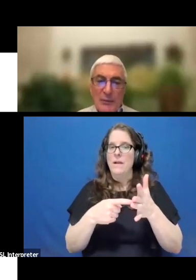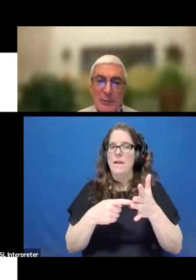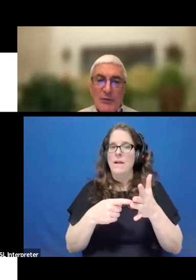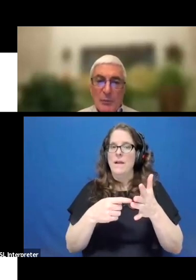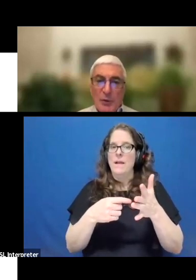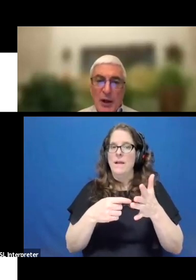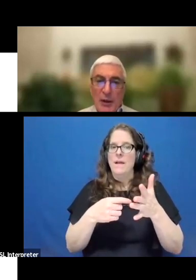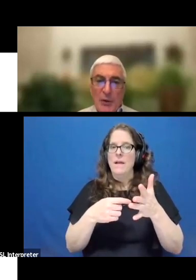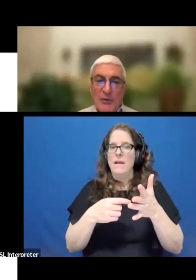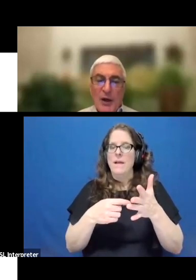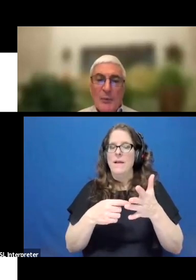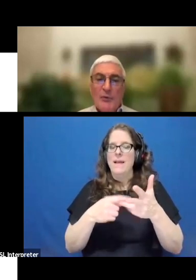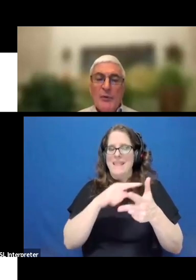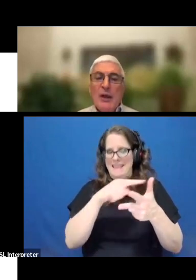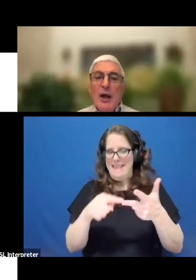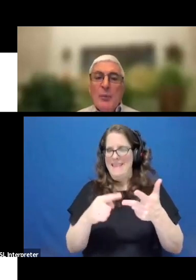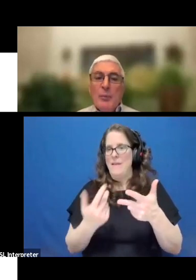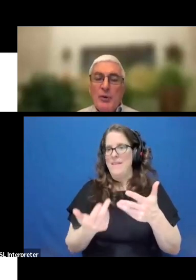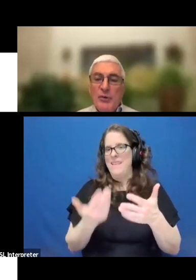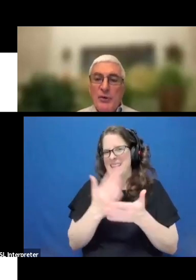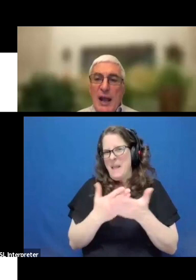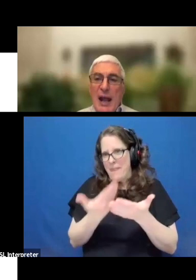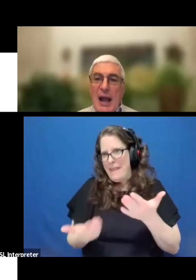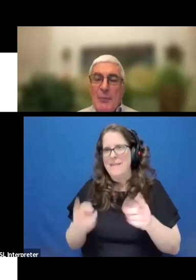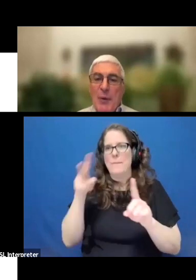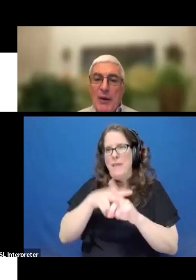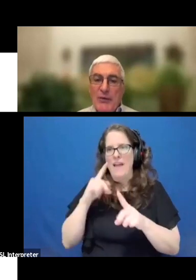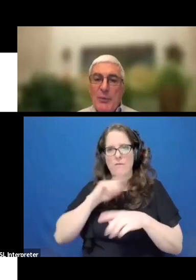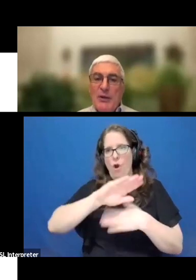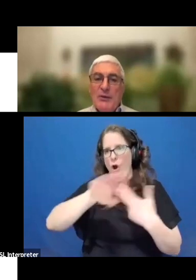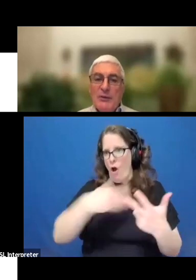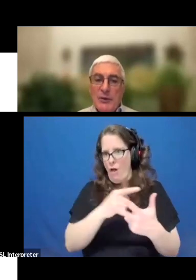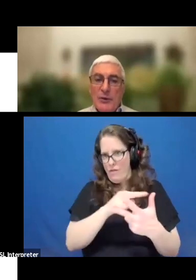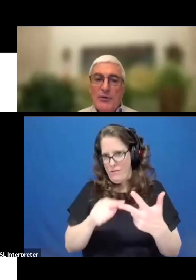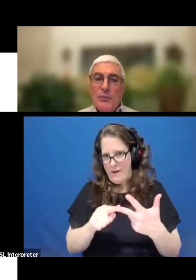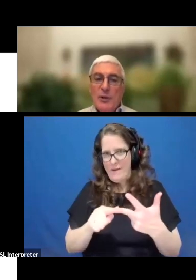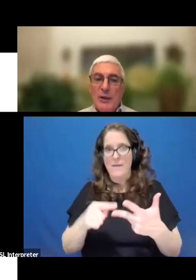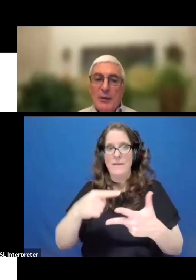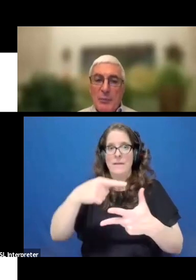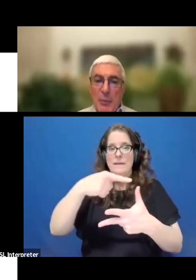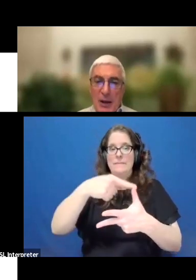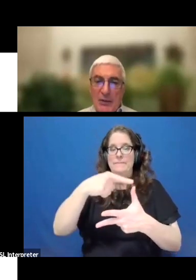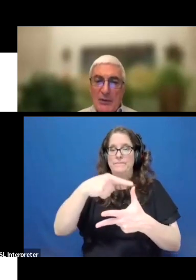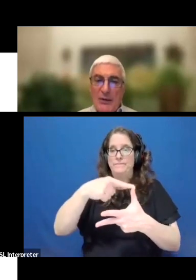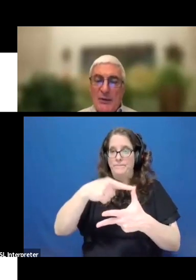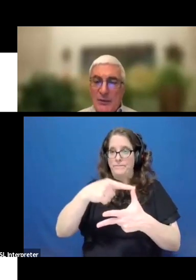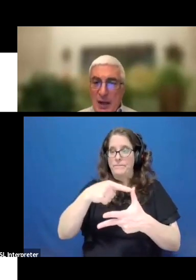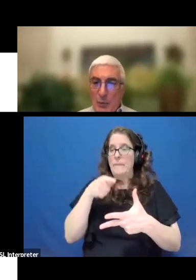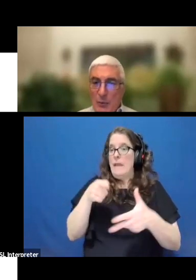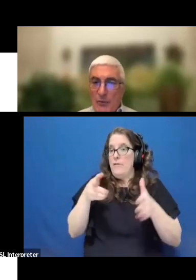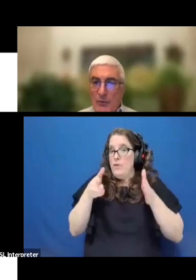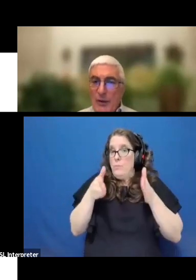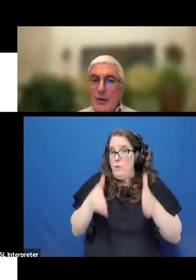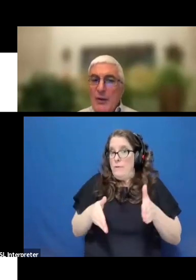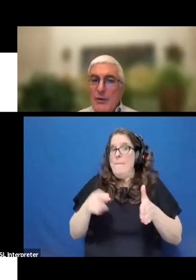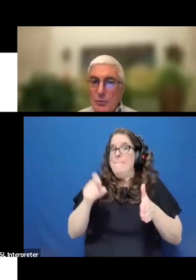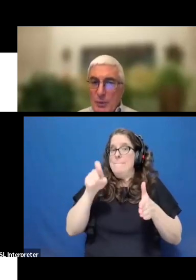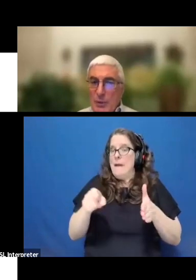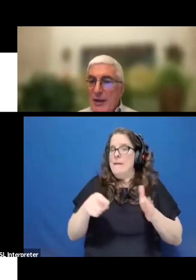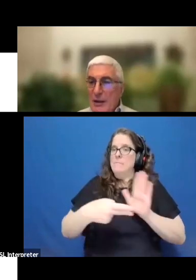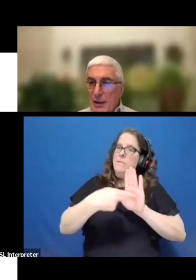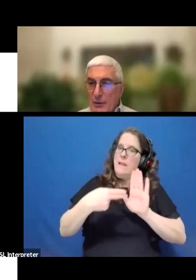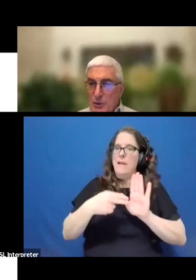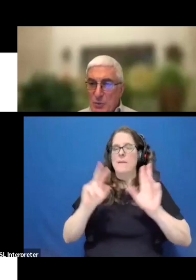that must apply at all times. A person must be considered to be medically disabled